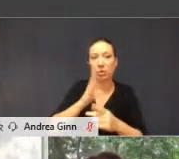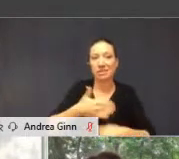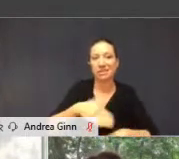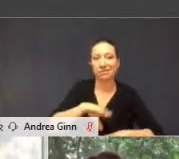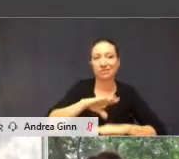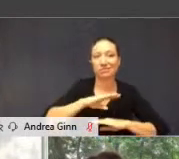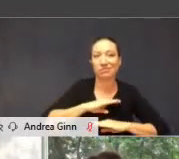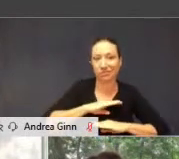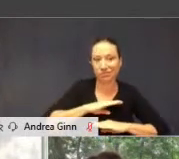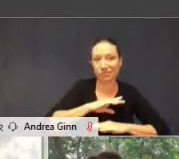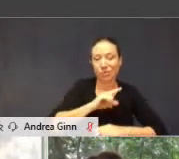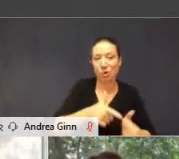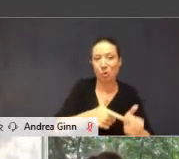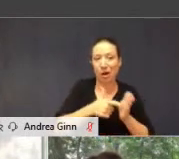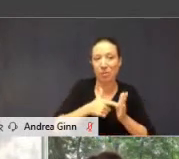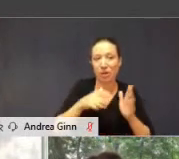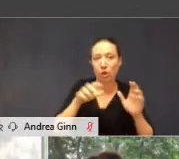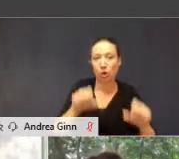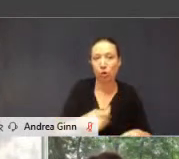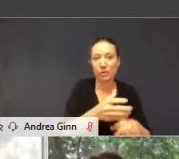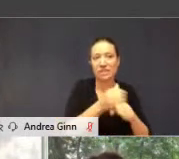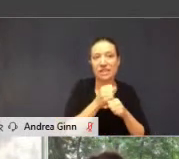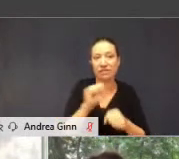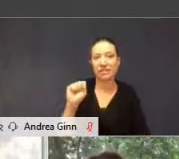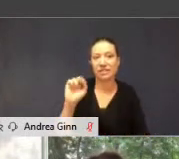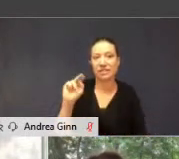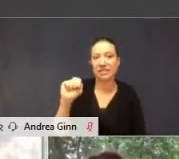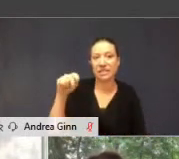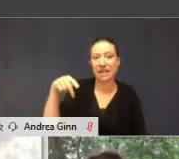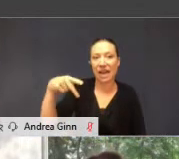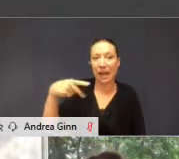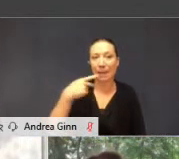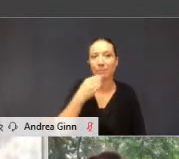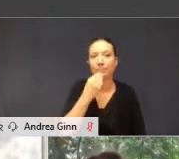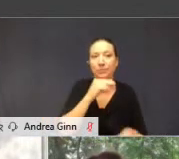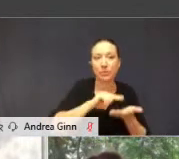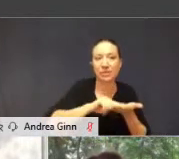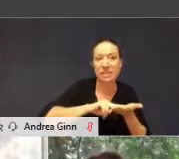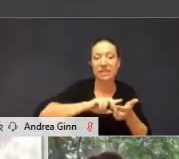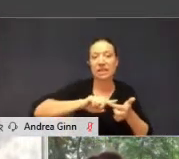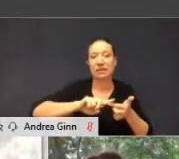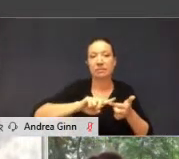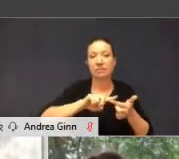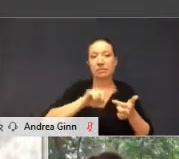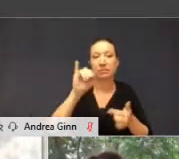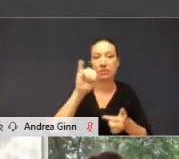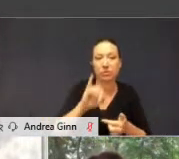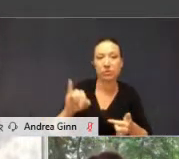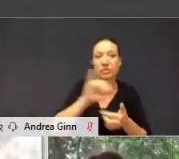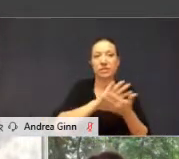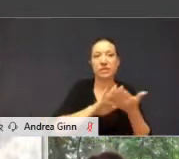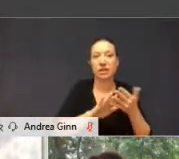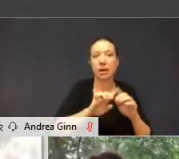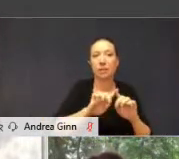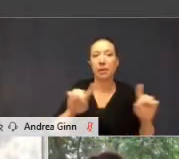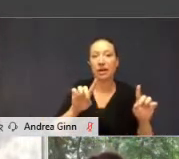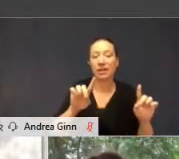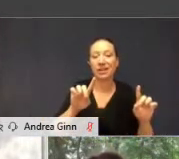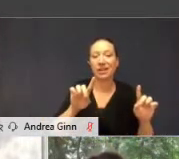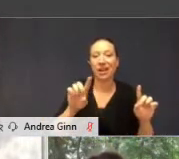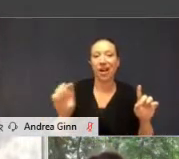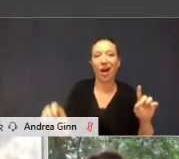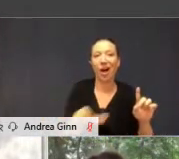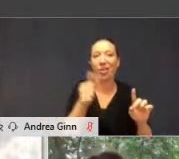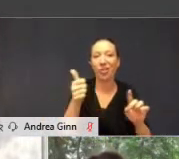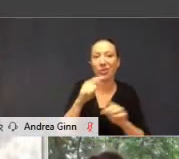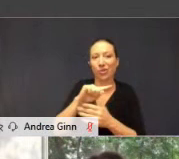or other things based on income, but don't meet the requirements based on other criteria. And so I think we're going to get